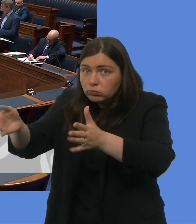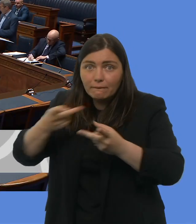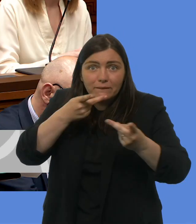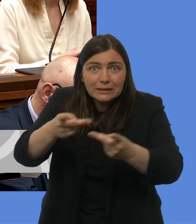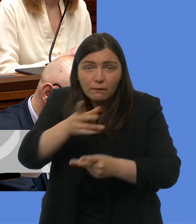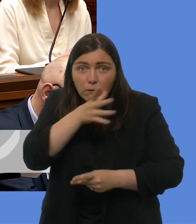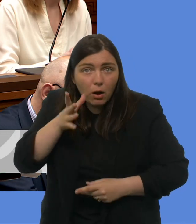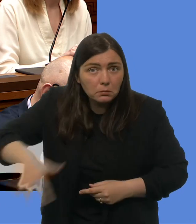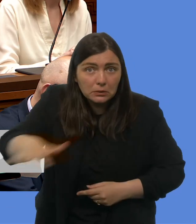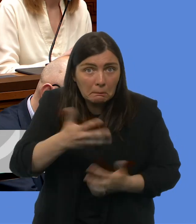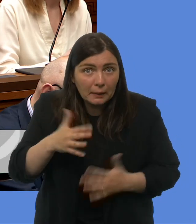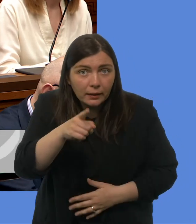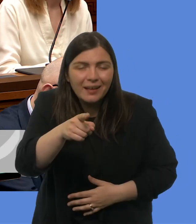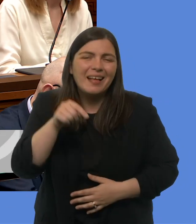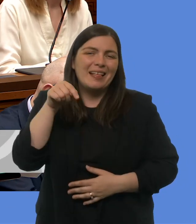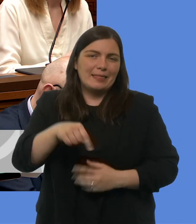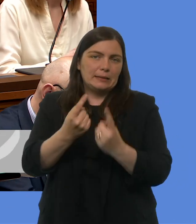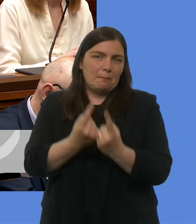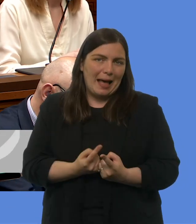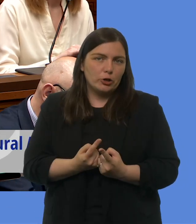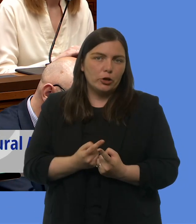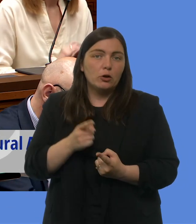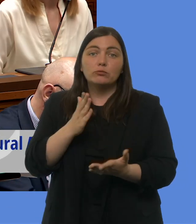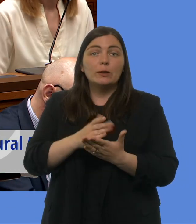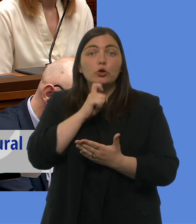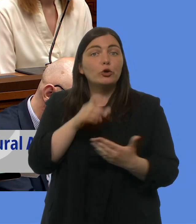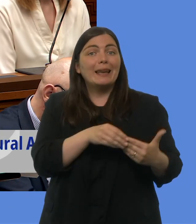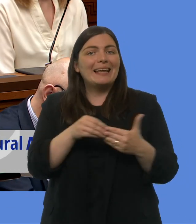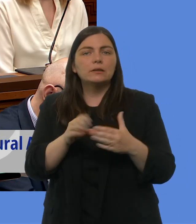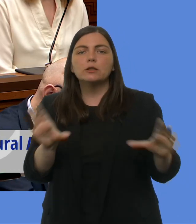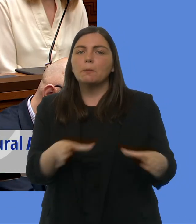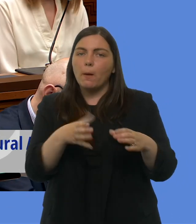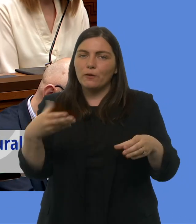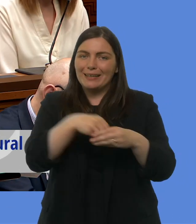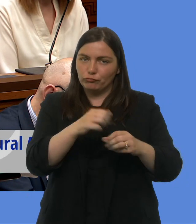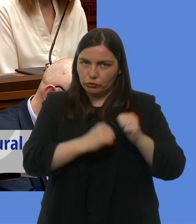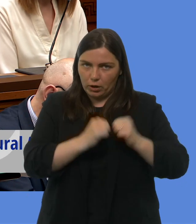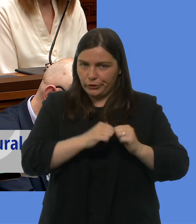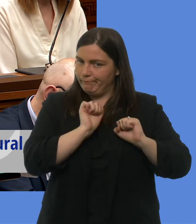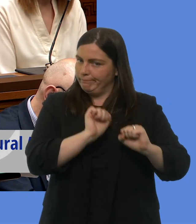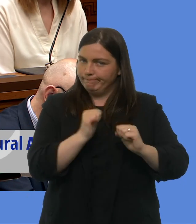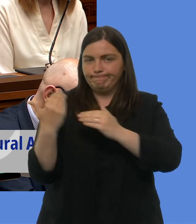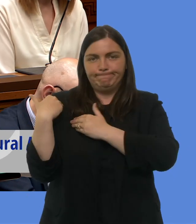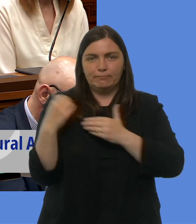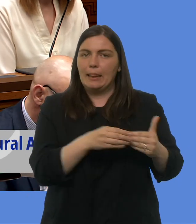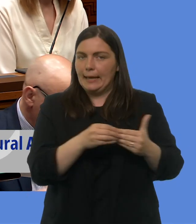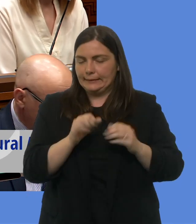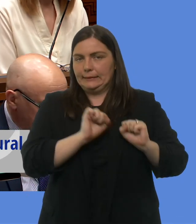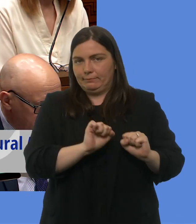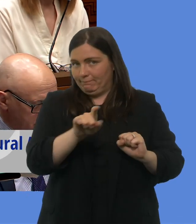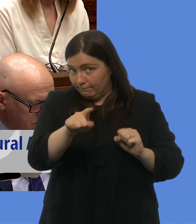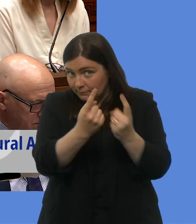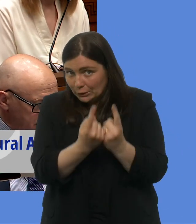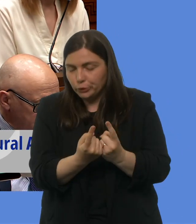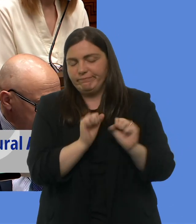matter that is primarily led with by the Department of Infrastructure around this, and I'm aware